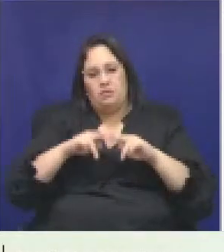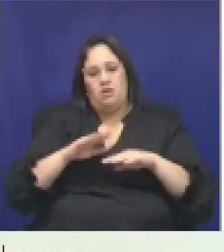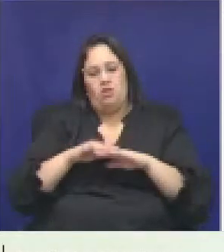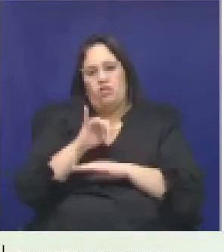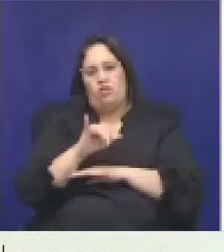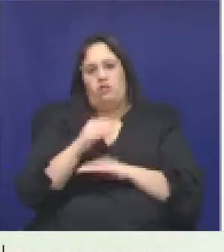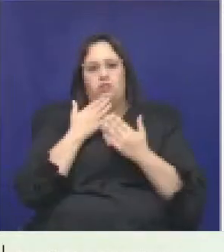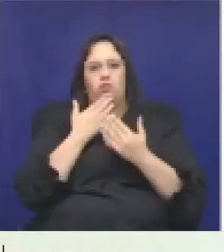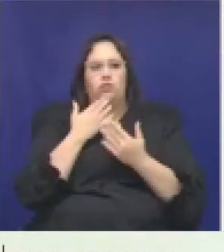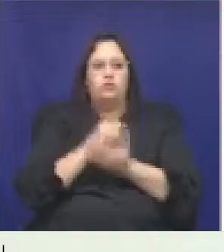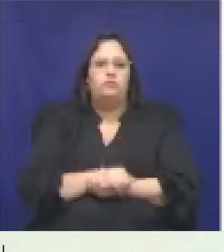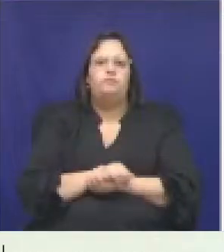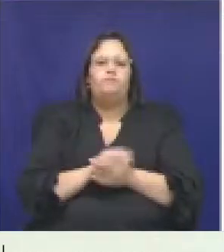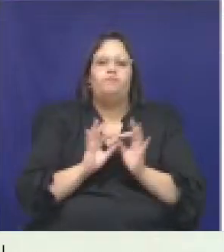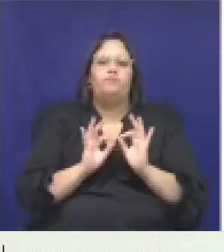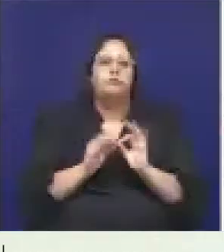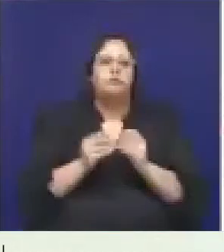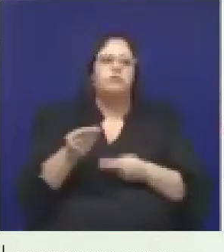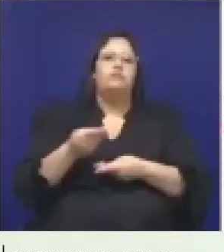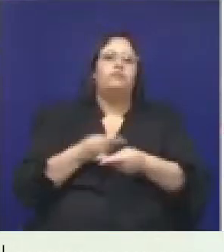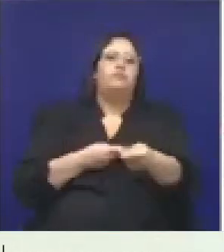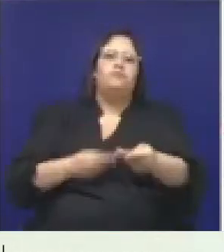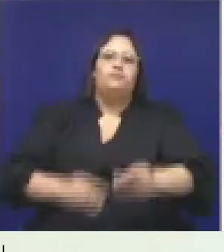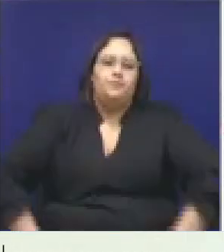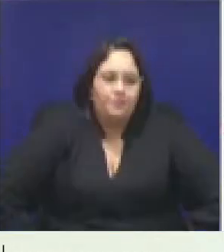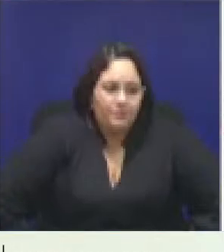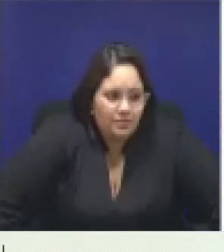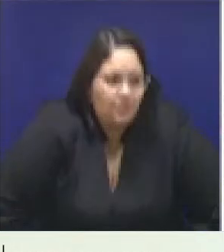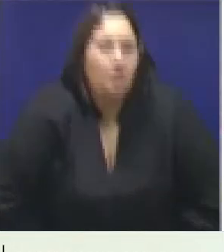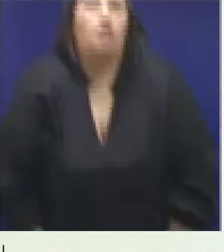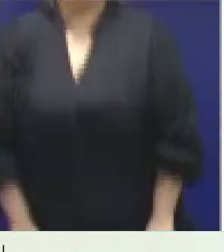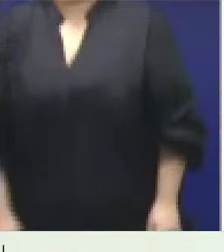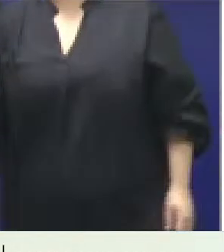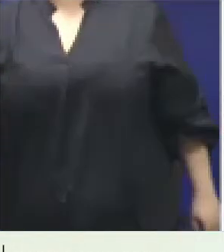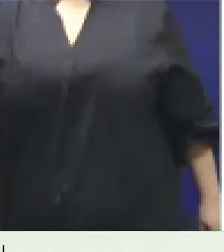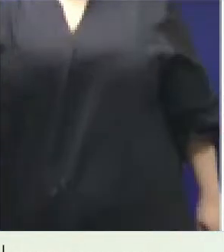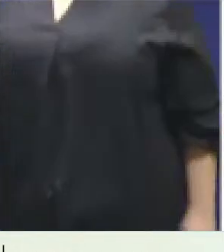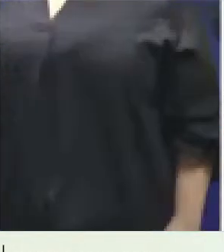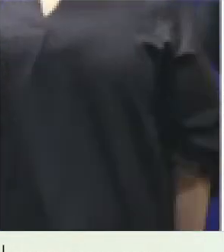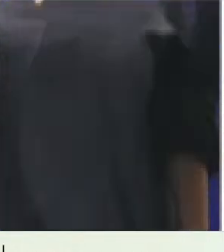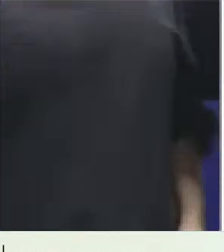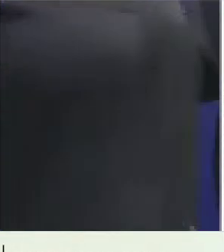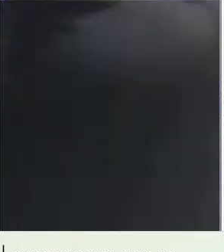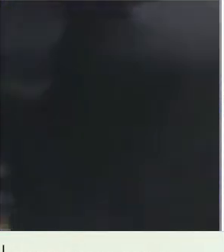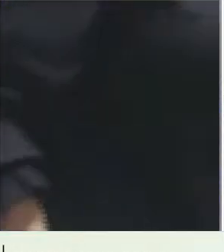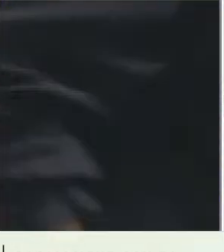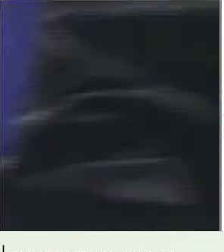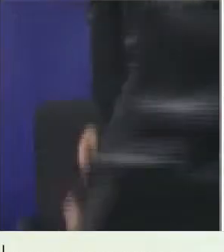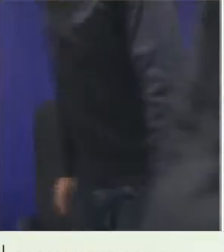thank you. Thank you, Honorable Member. The next speaker is the Honorable Peterson.